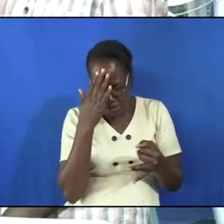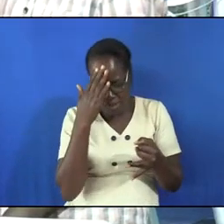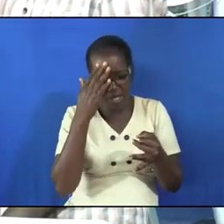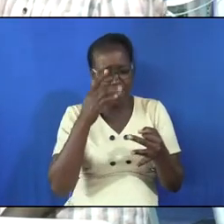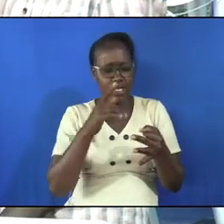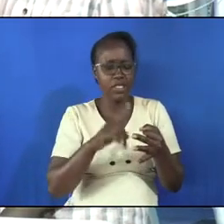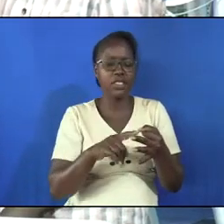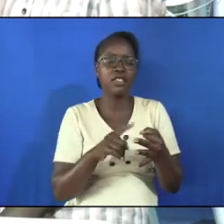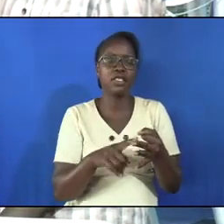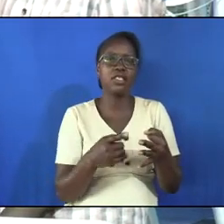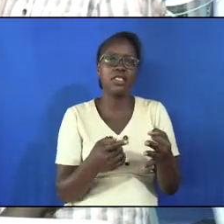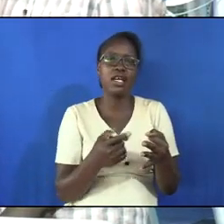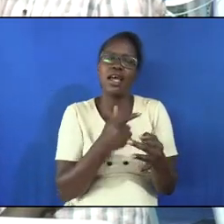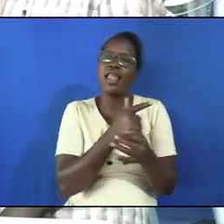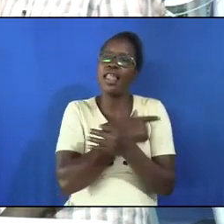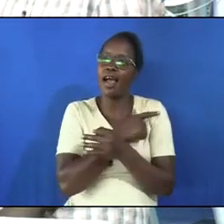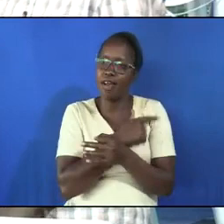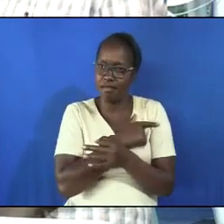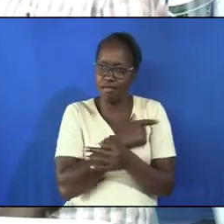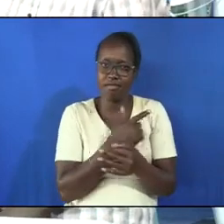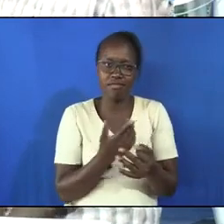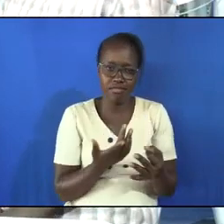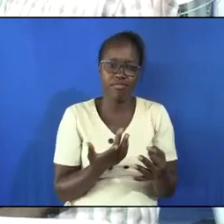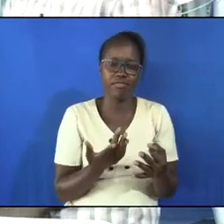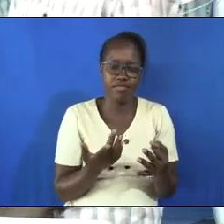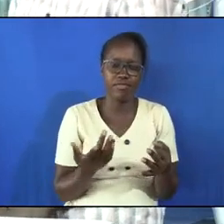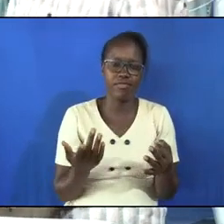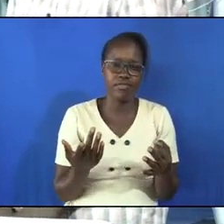and love.